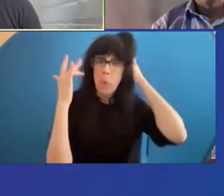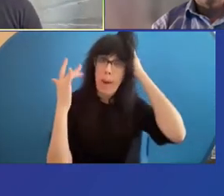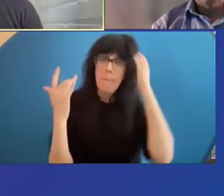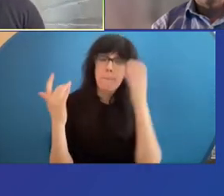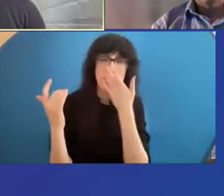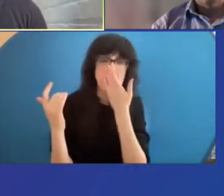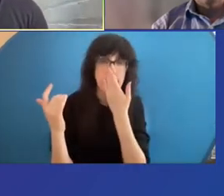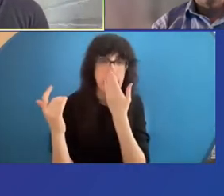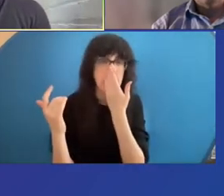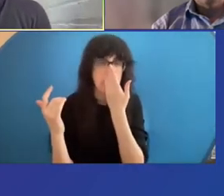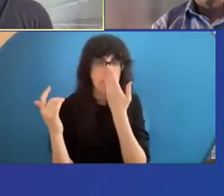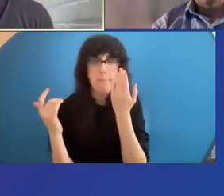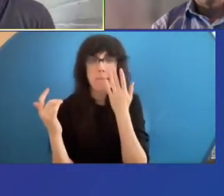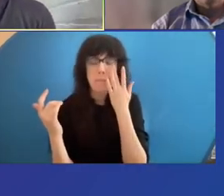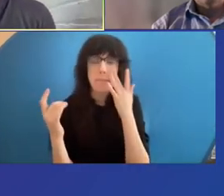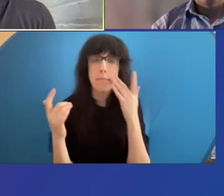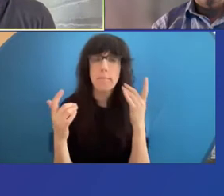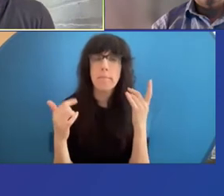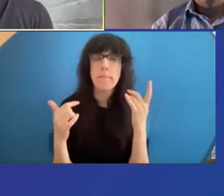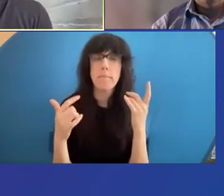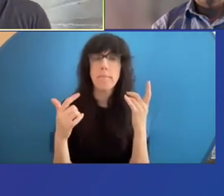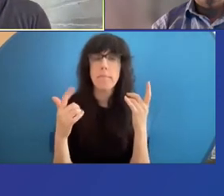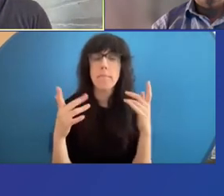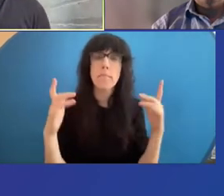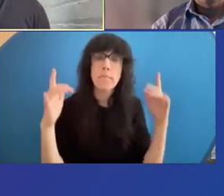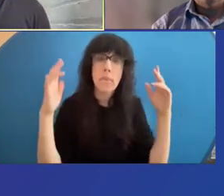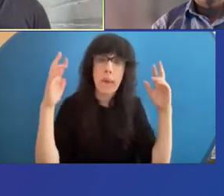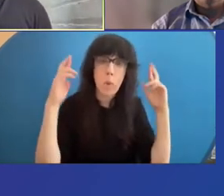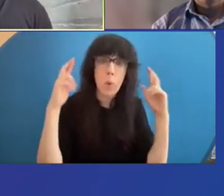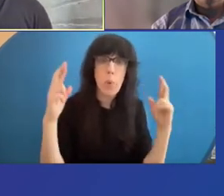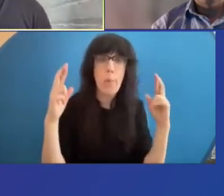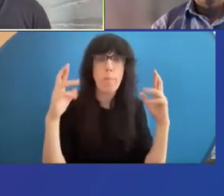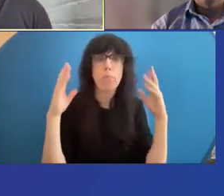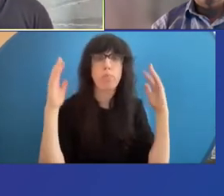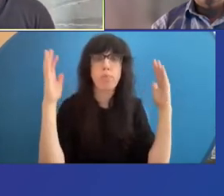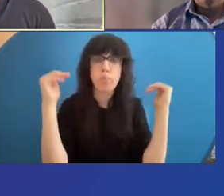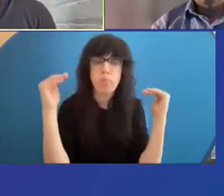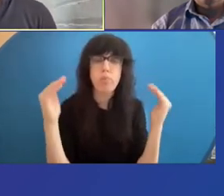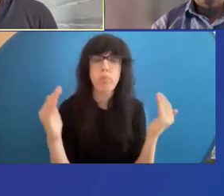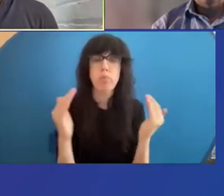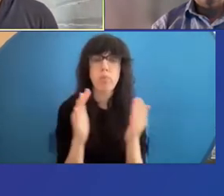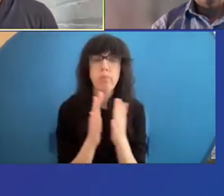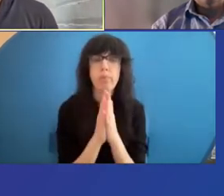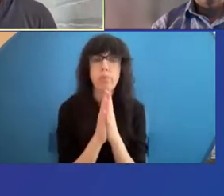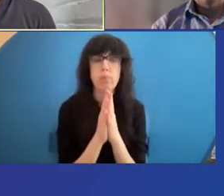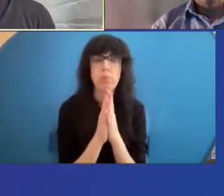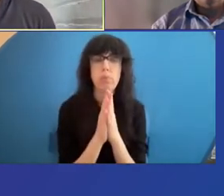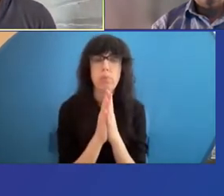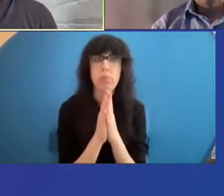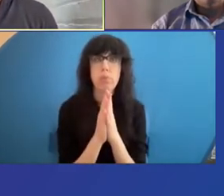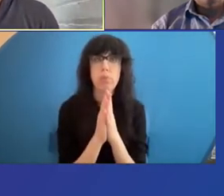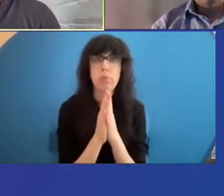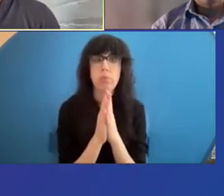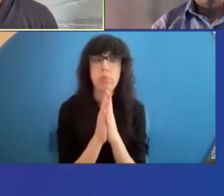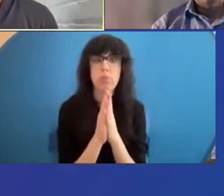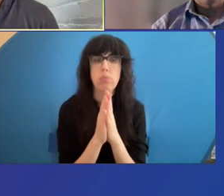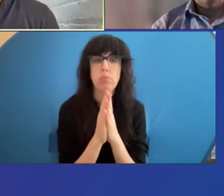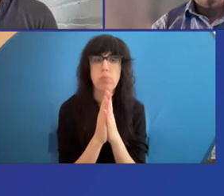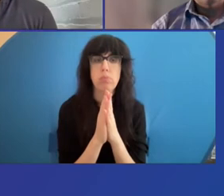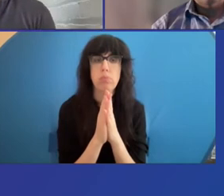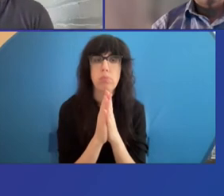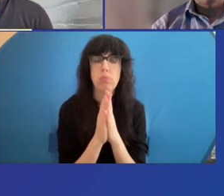Because although I hold hope, right, and I worry that I won't be able